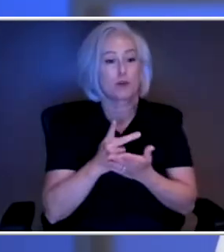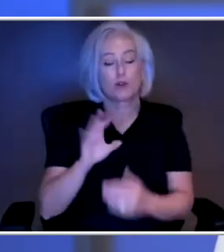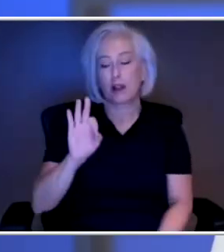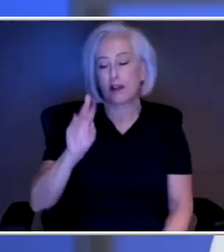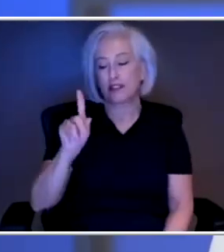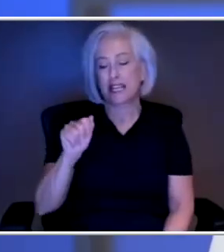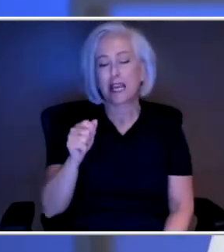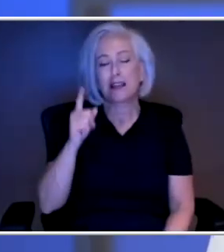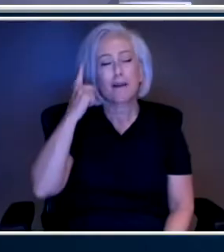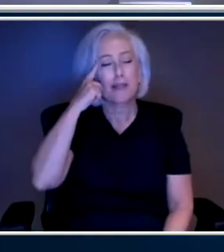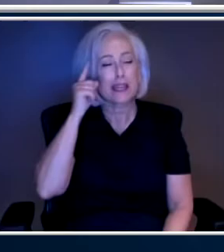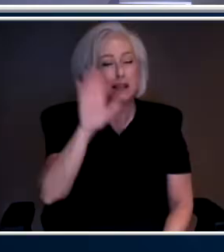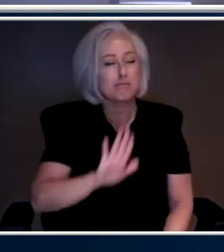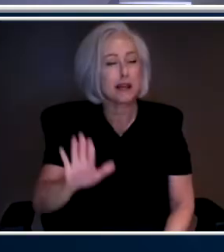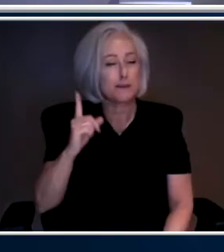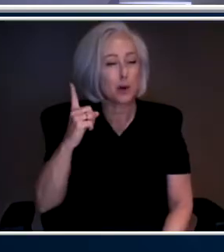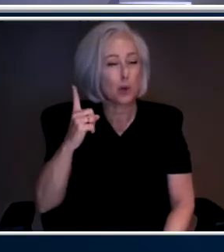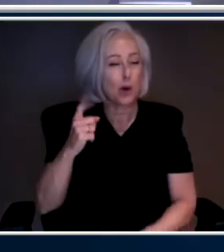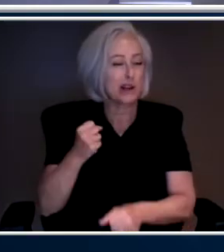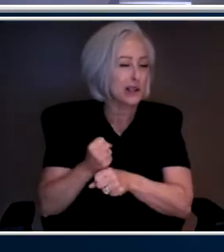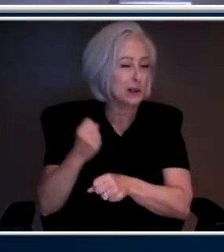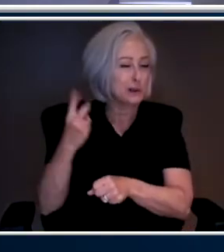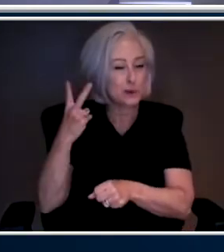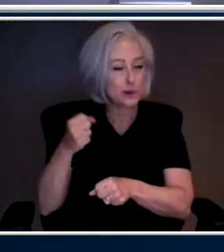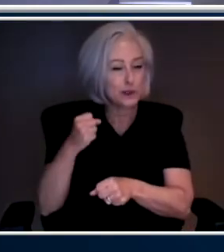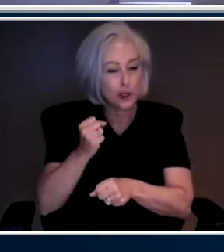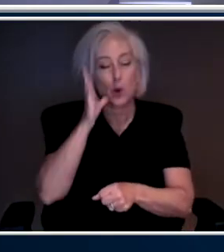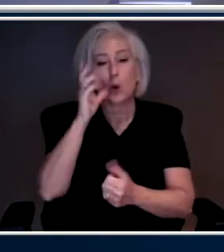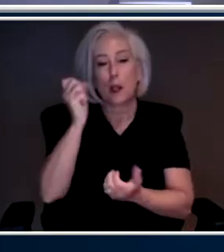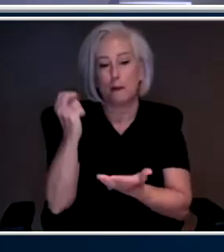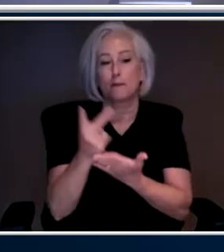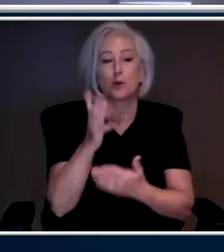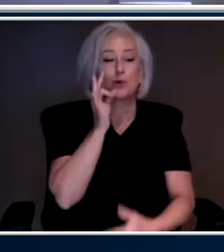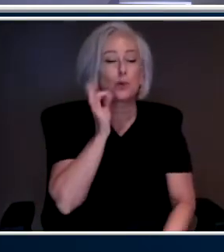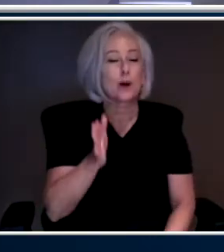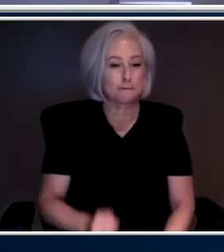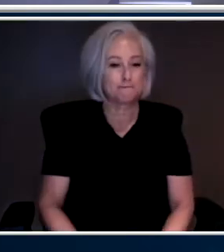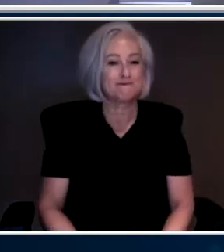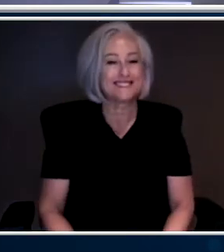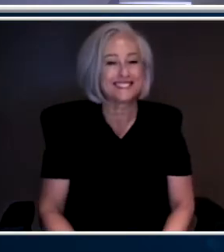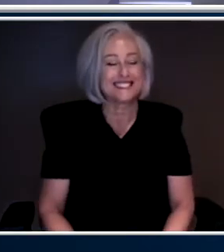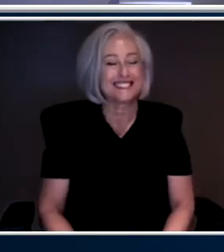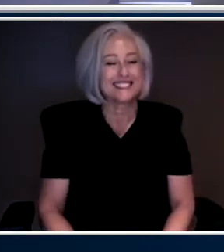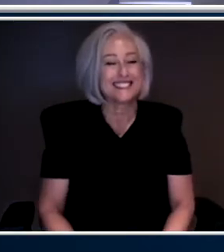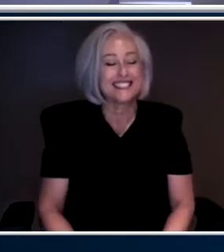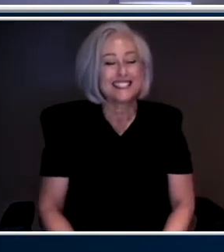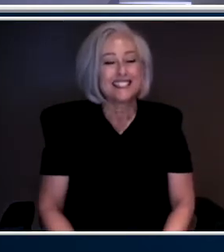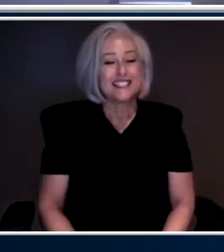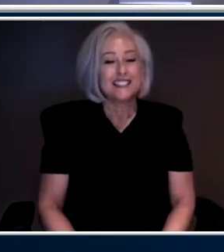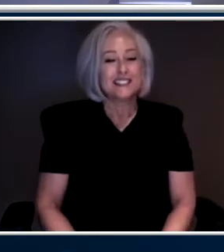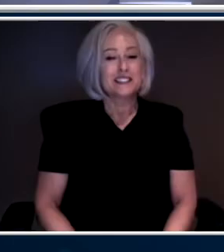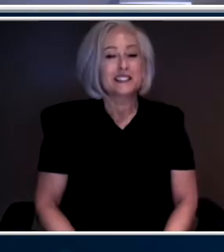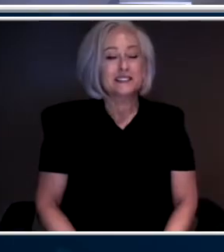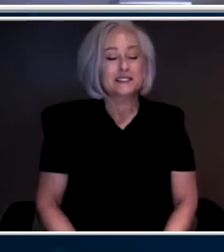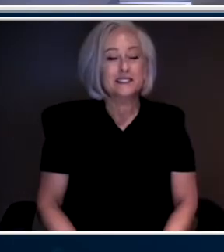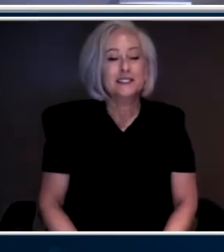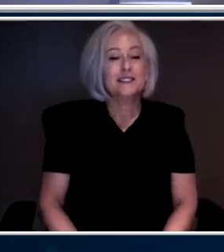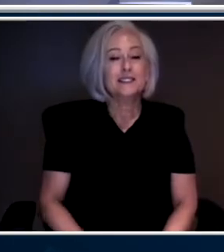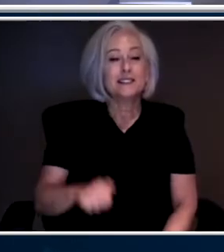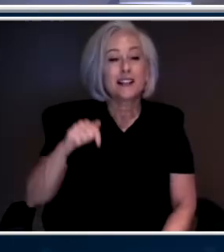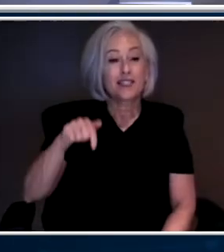within the next year or two. A good old FDA approval. Yep. It's quite like you said, the slow roll. So is this covered by